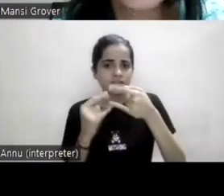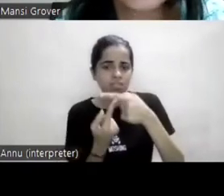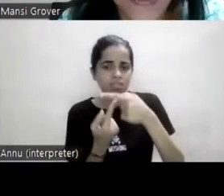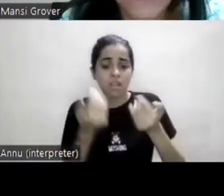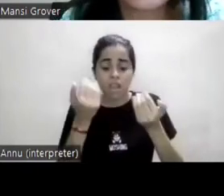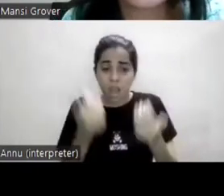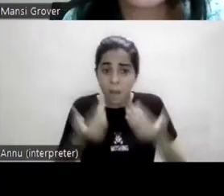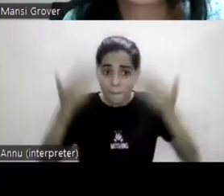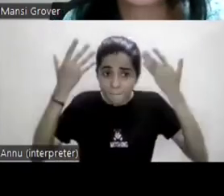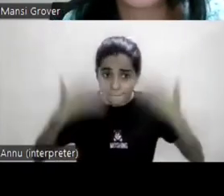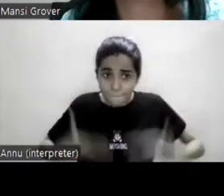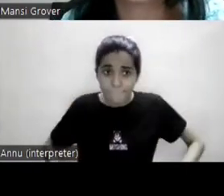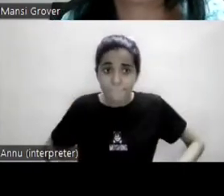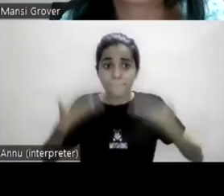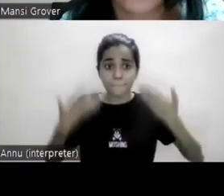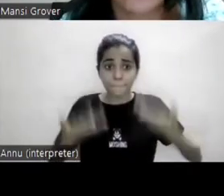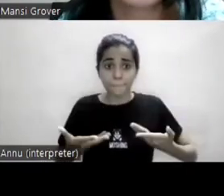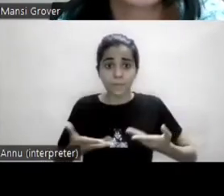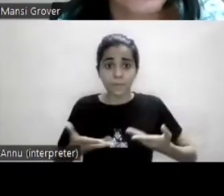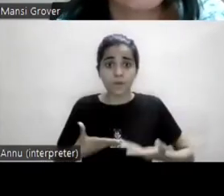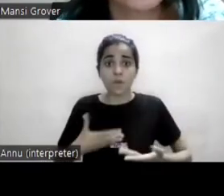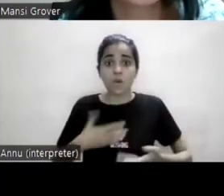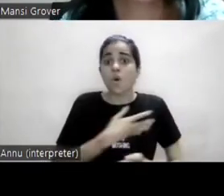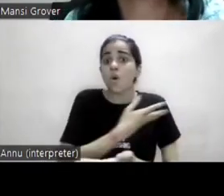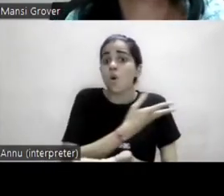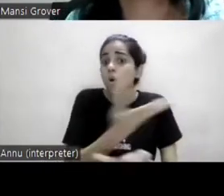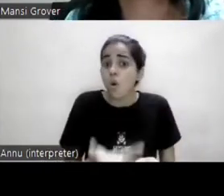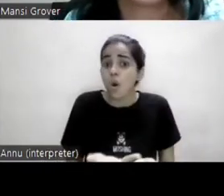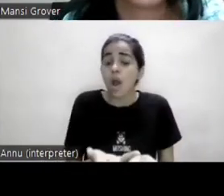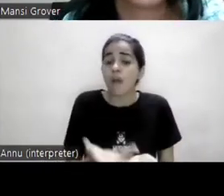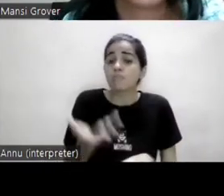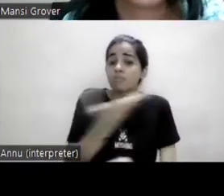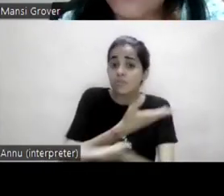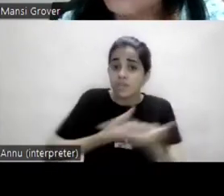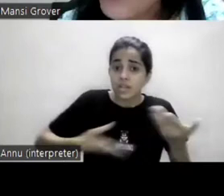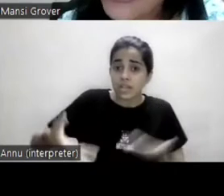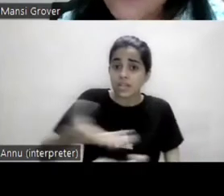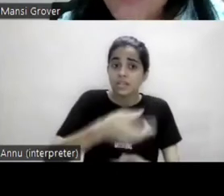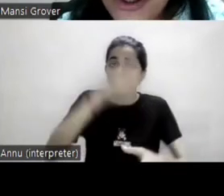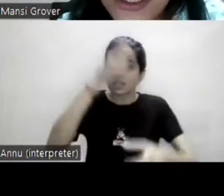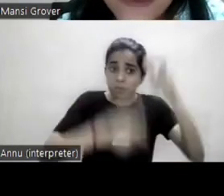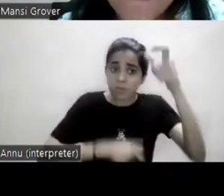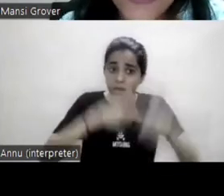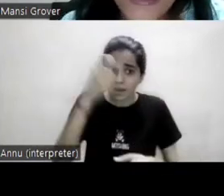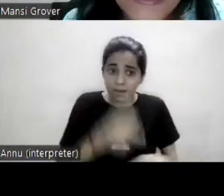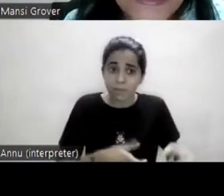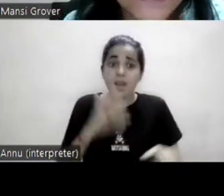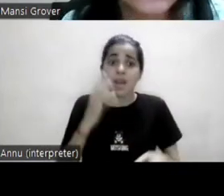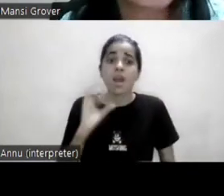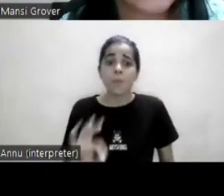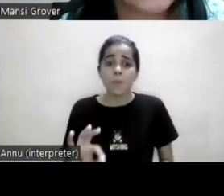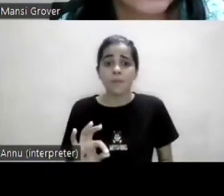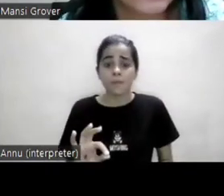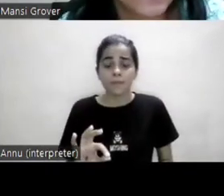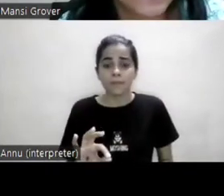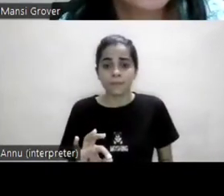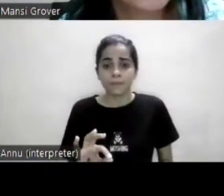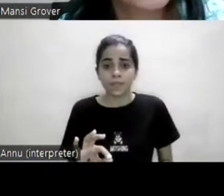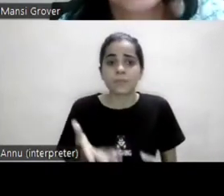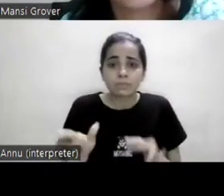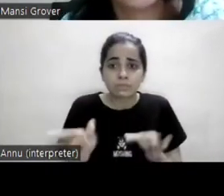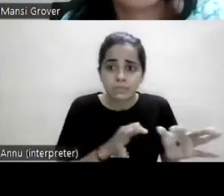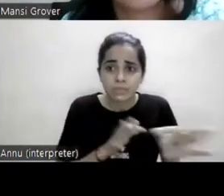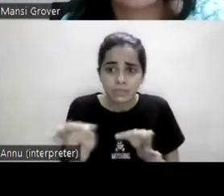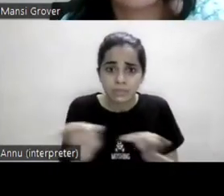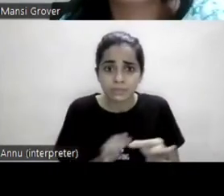forms that is the core of all attempts to discuss agency, very important, and legitimacy in